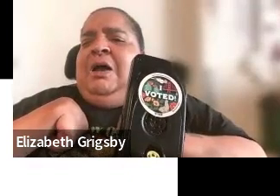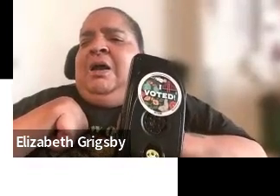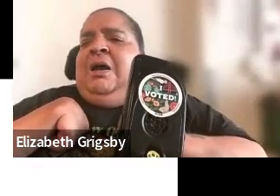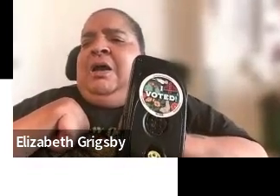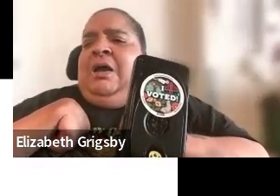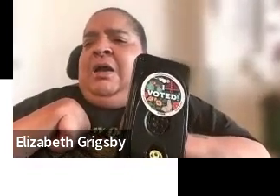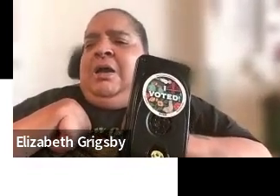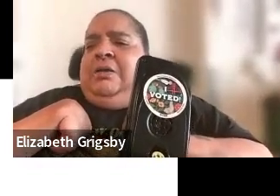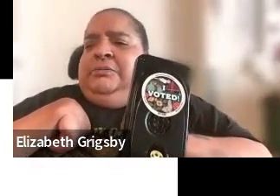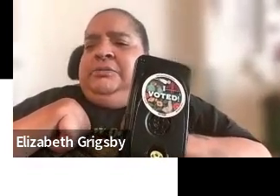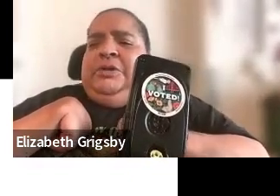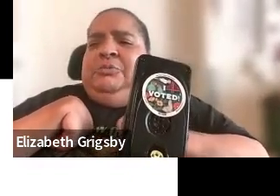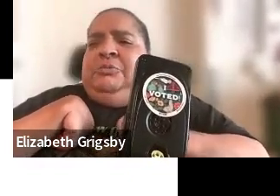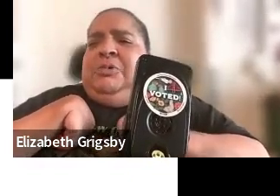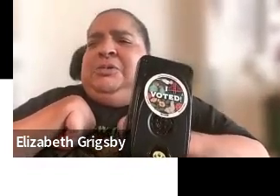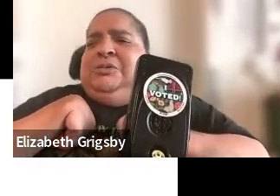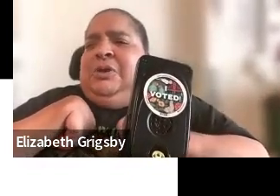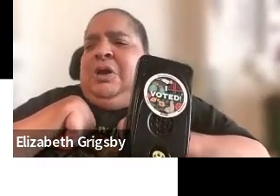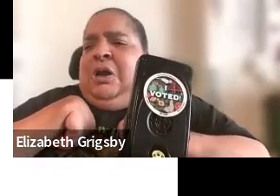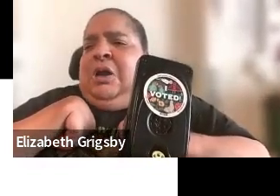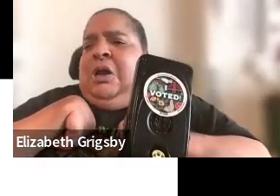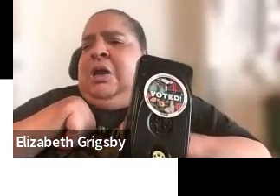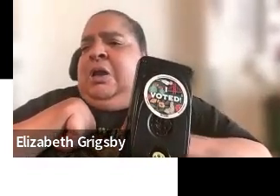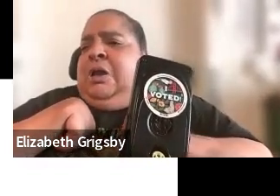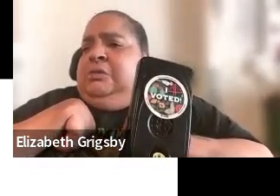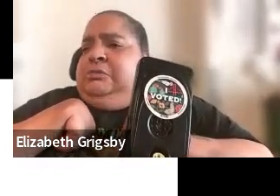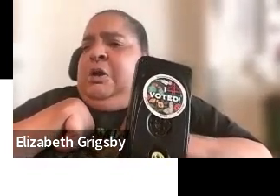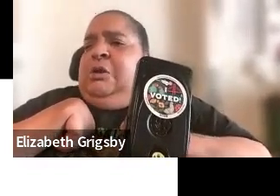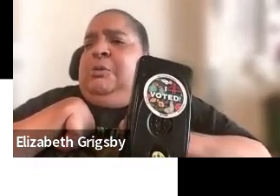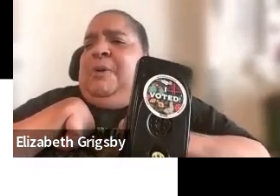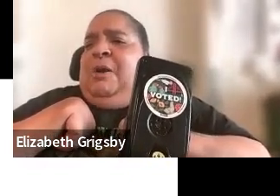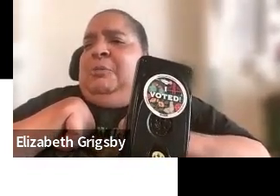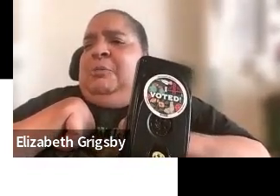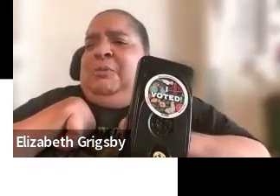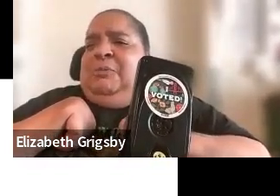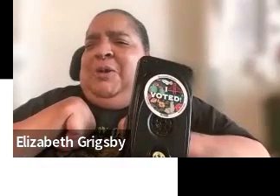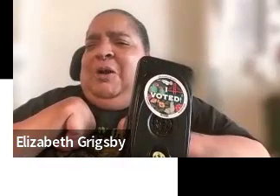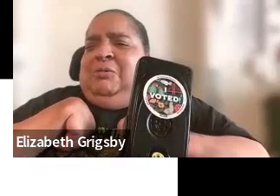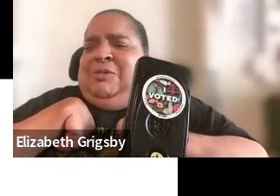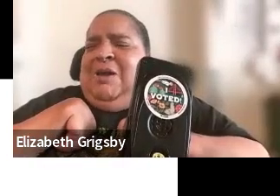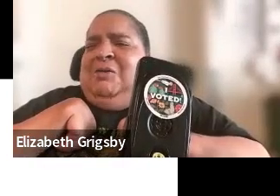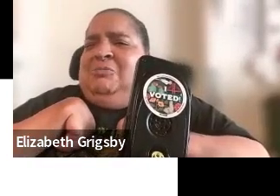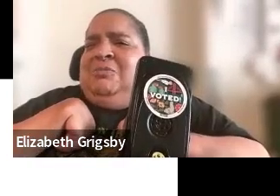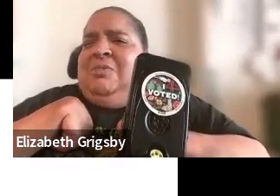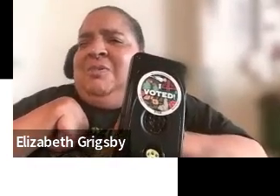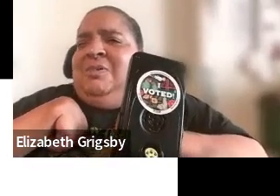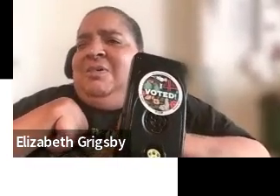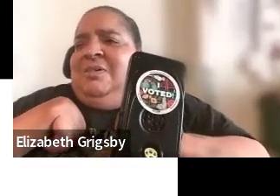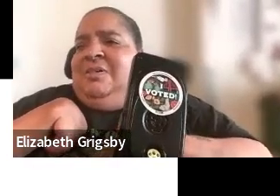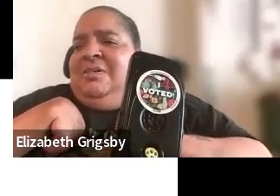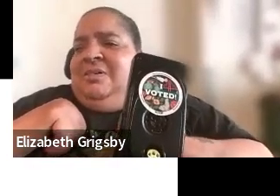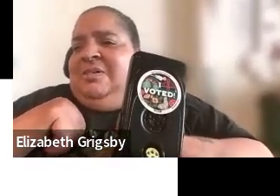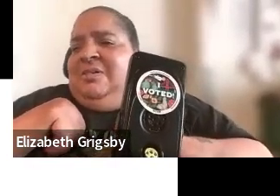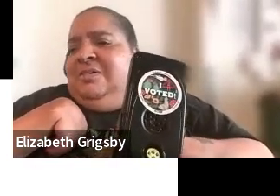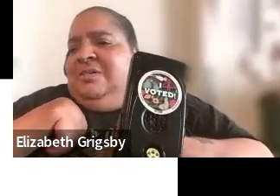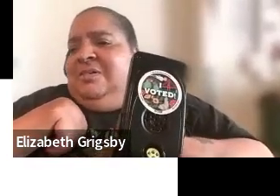Priscilla, do you want to talk about where we are now?